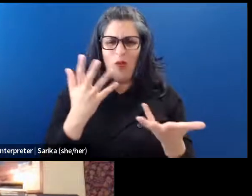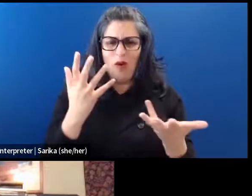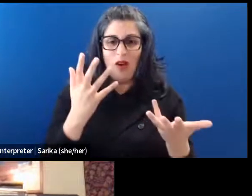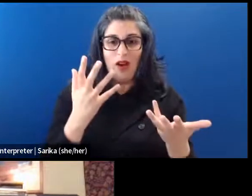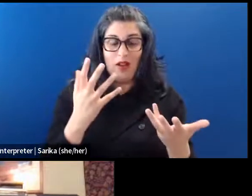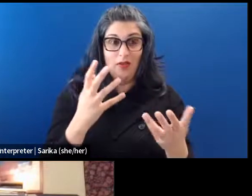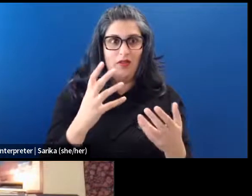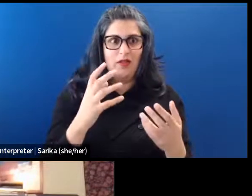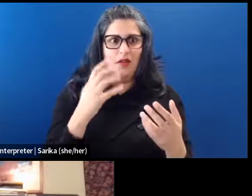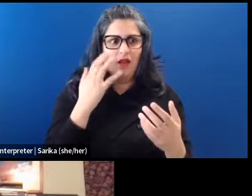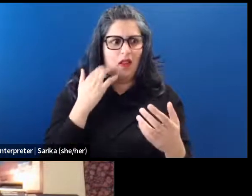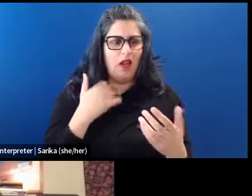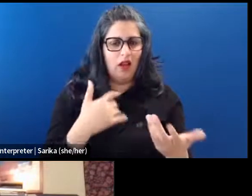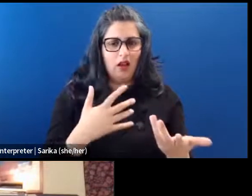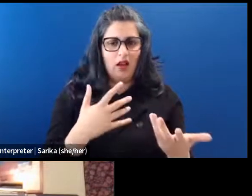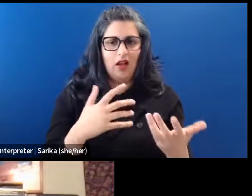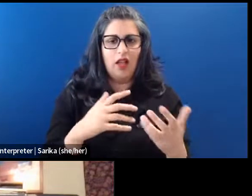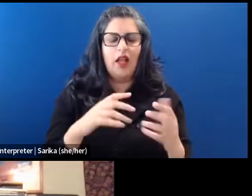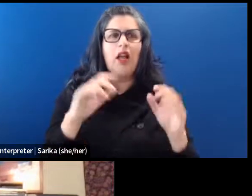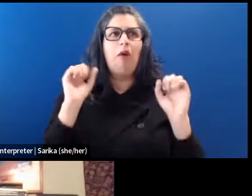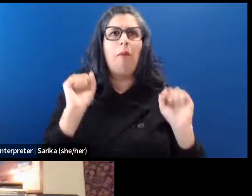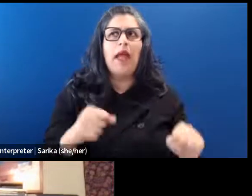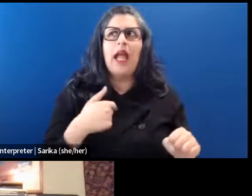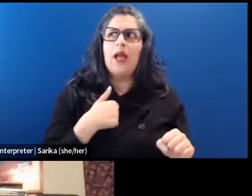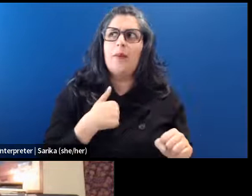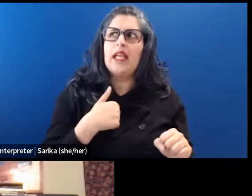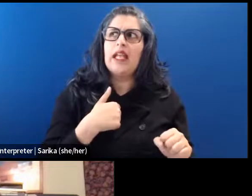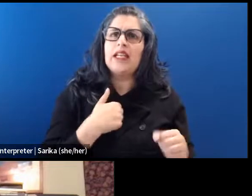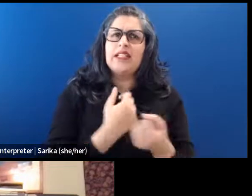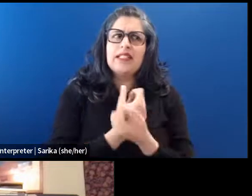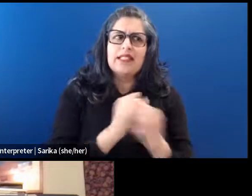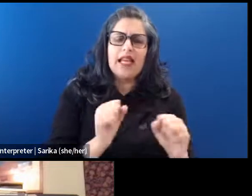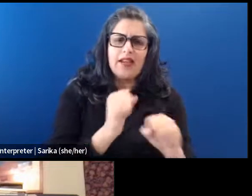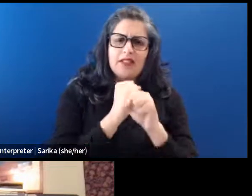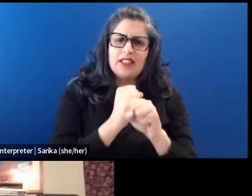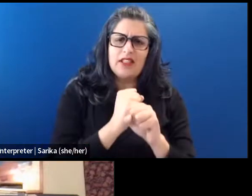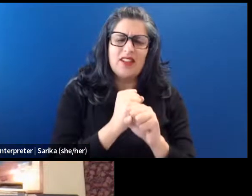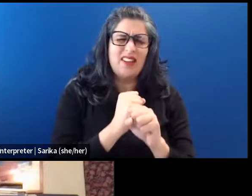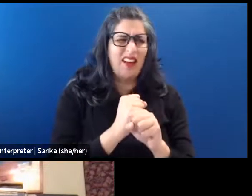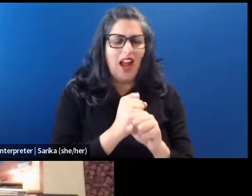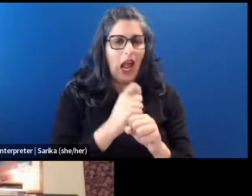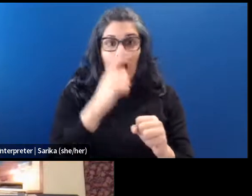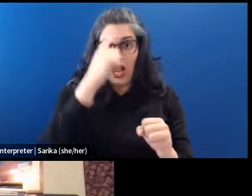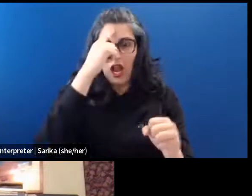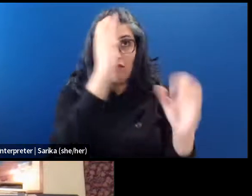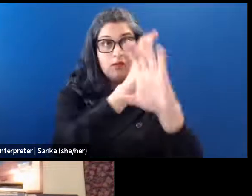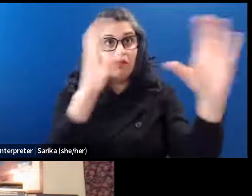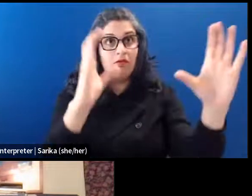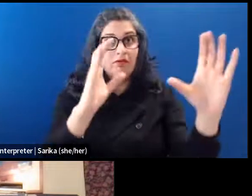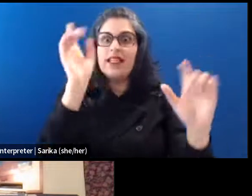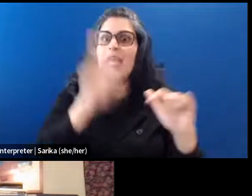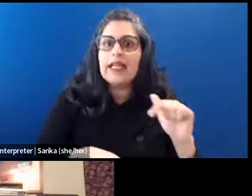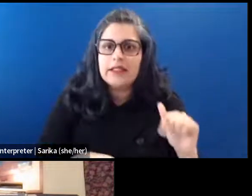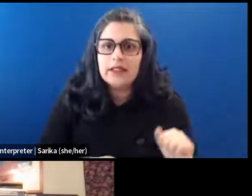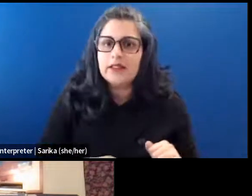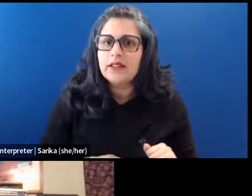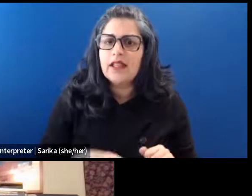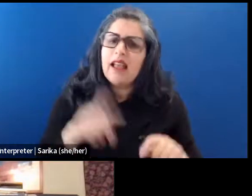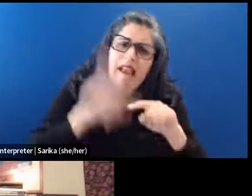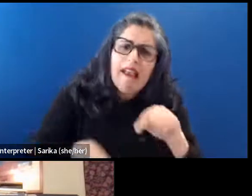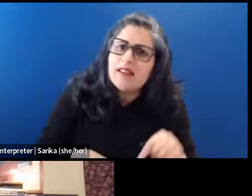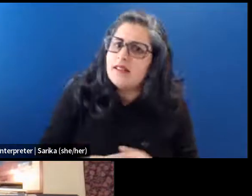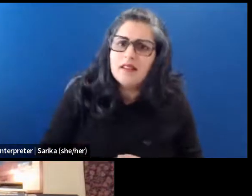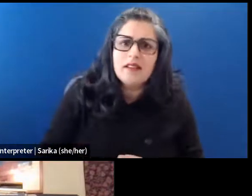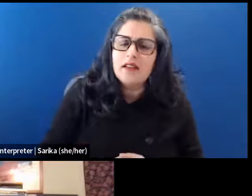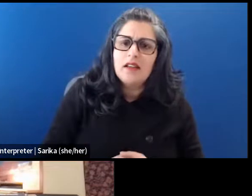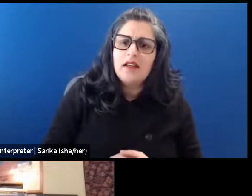incredible void. Like, may I be safe and secure? And I was like, I have no concept of what that feels like. I couldn't even imagine